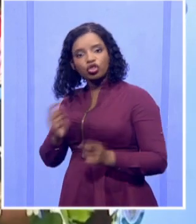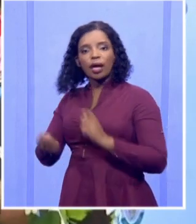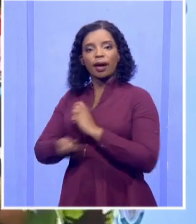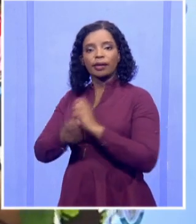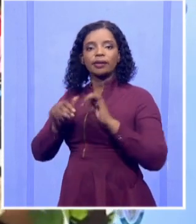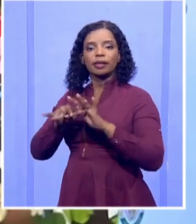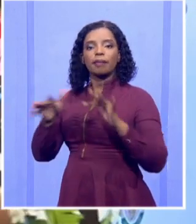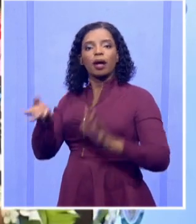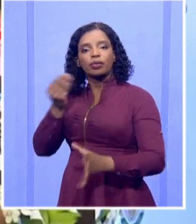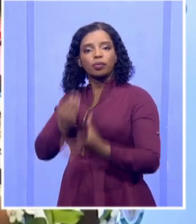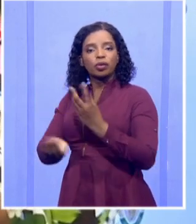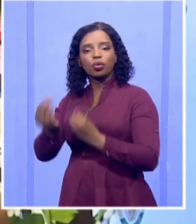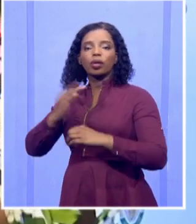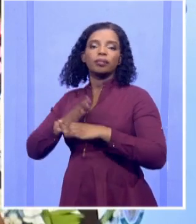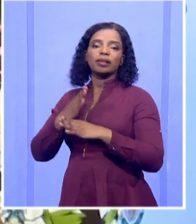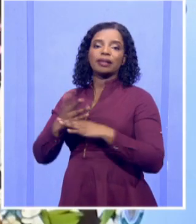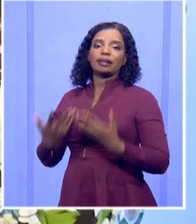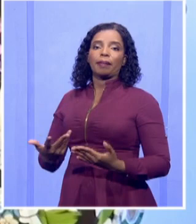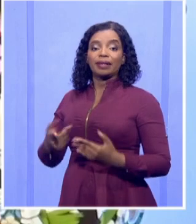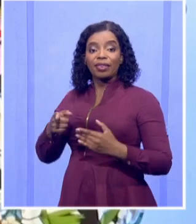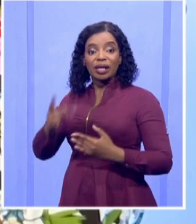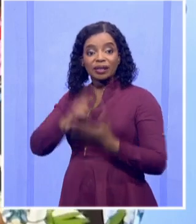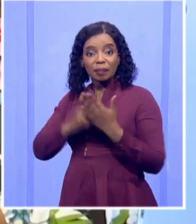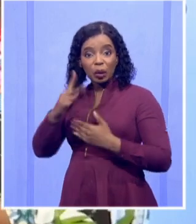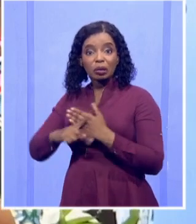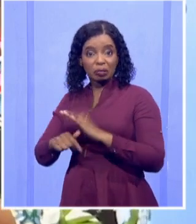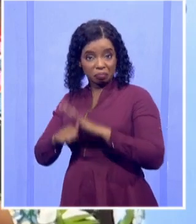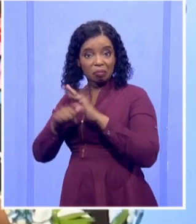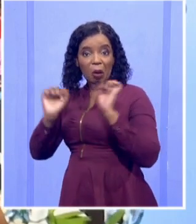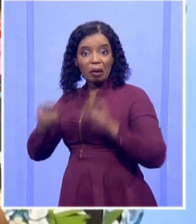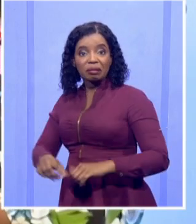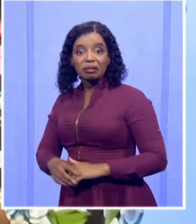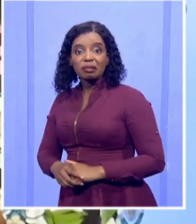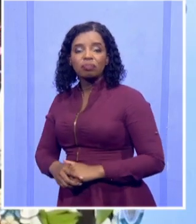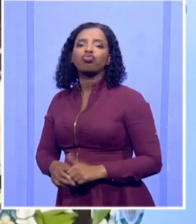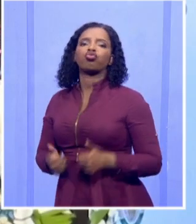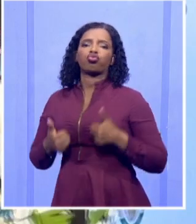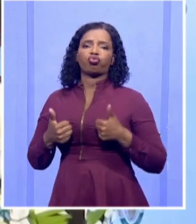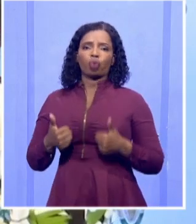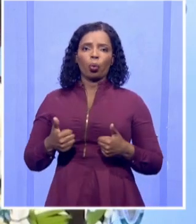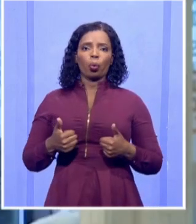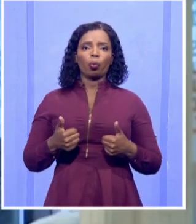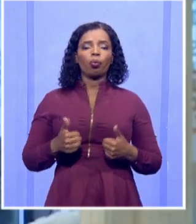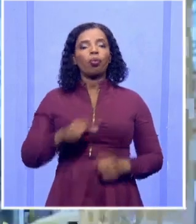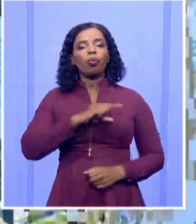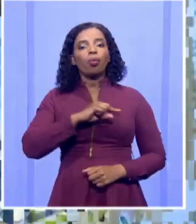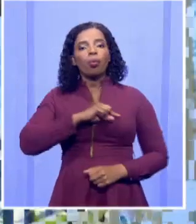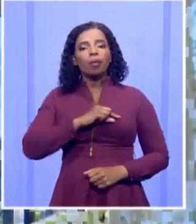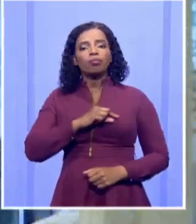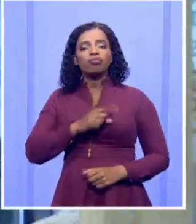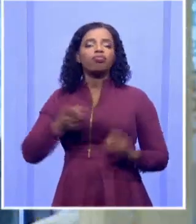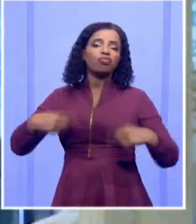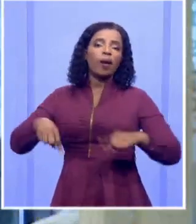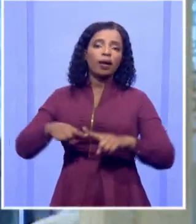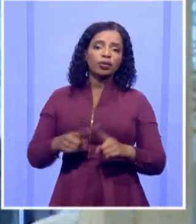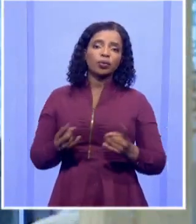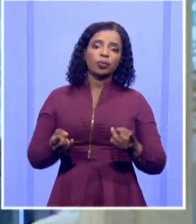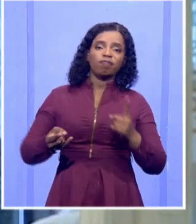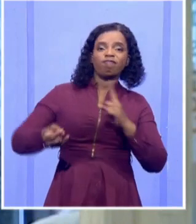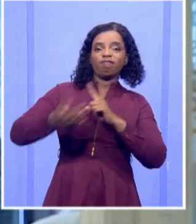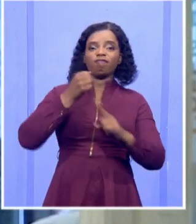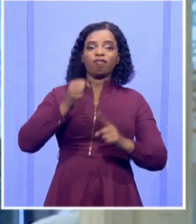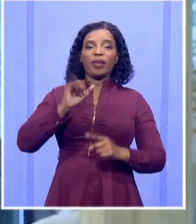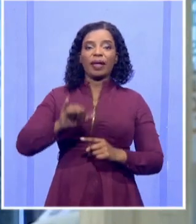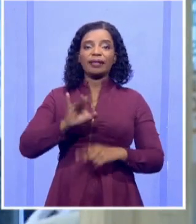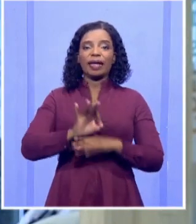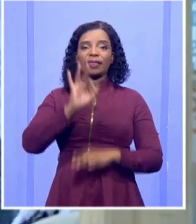rate, these infrastructure projects are going to be key. Sure. In order to be able to reach that potential of 13 million tons